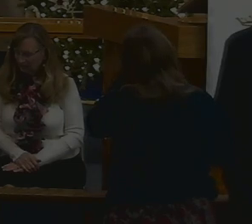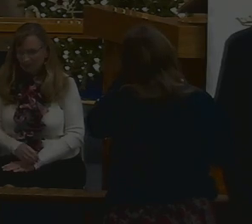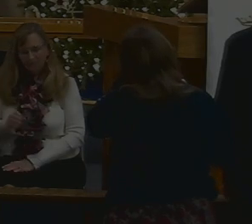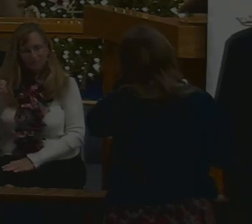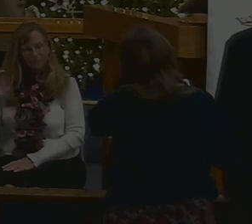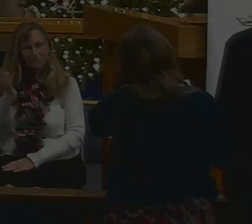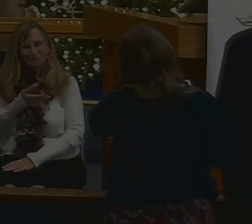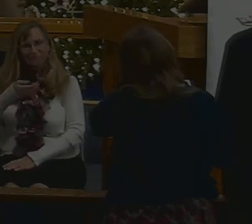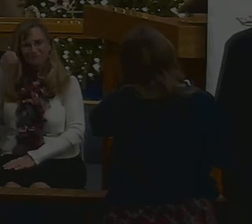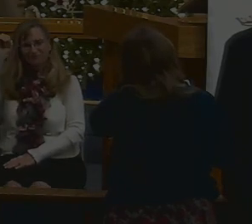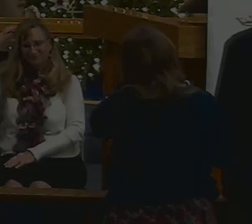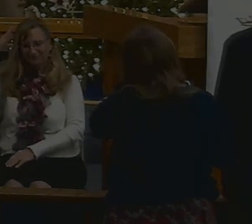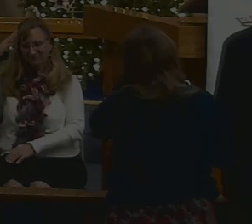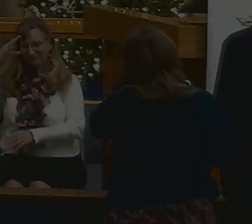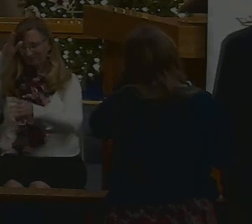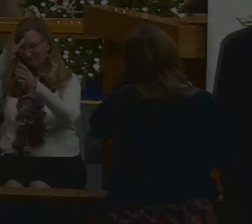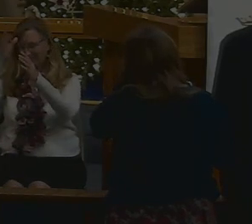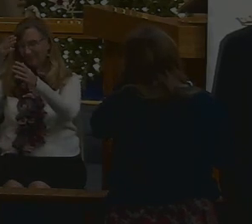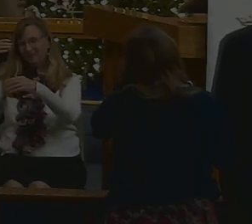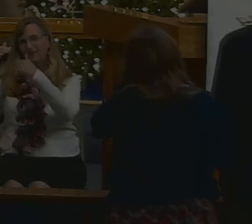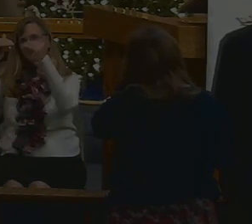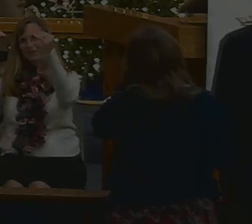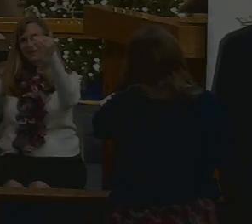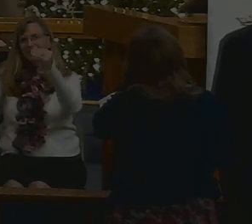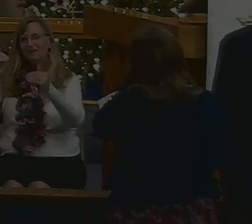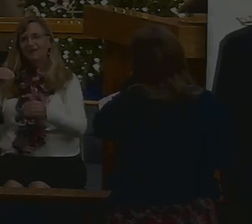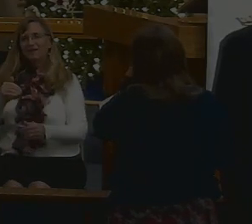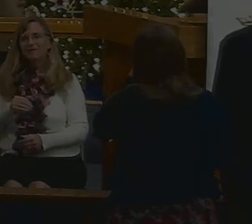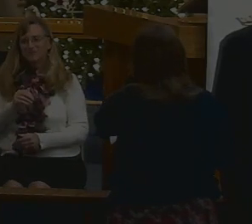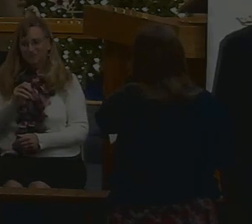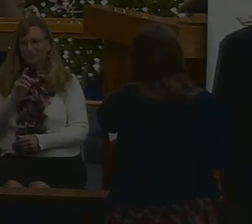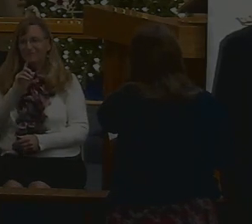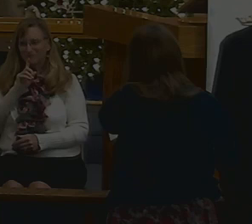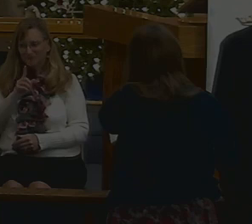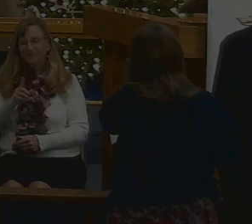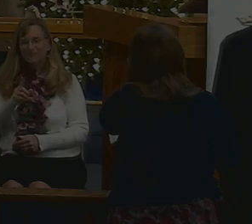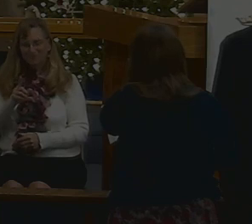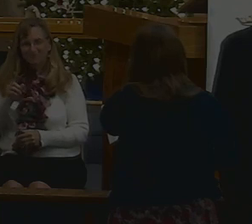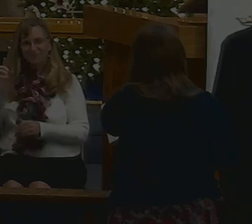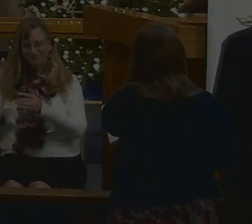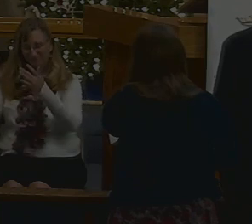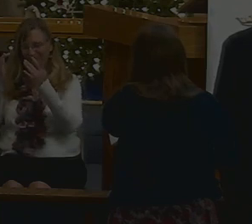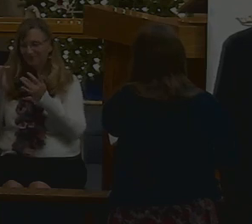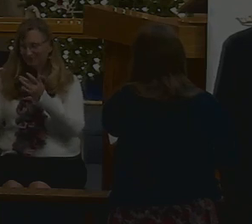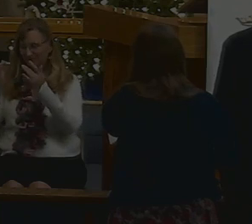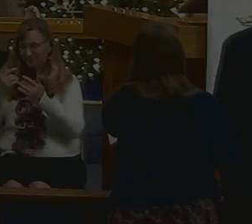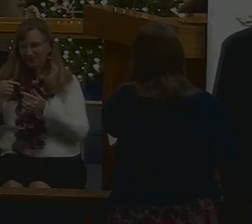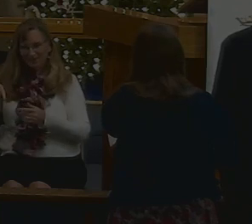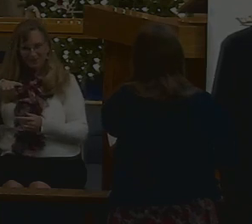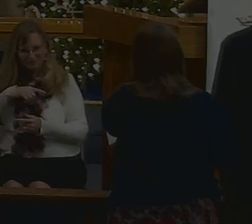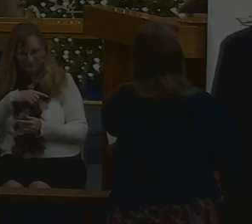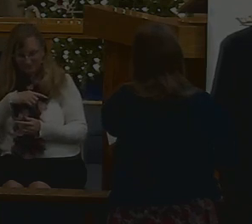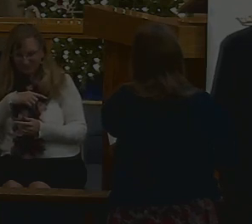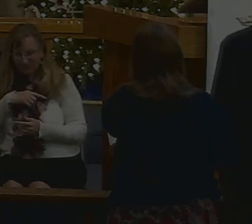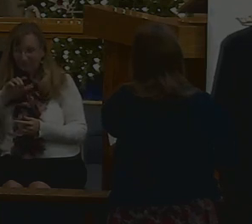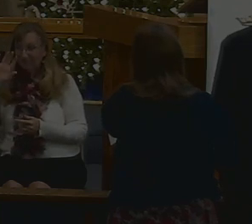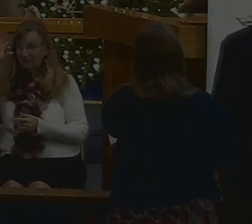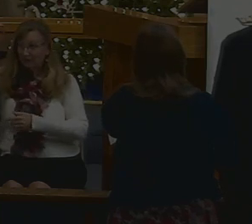our gracious Father in heaven has been merciful to us. He sent his only Son, Jesus